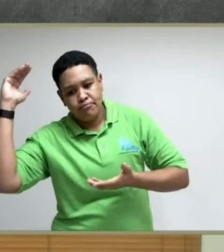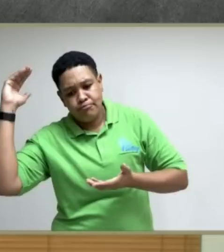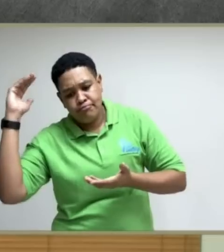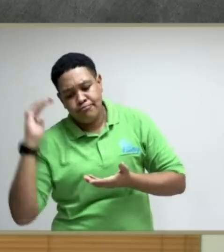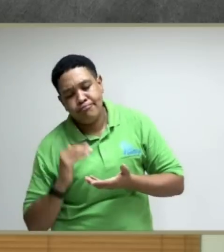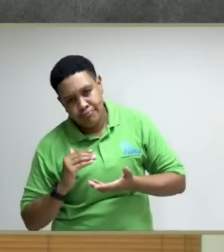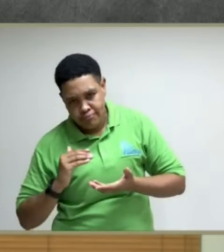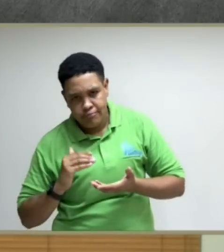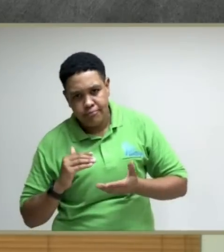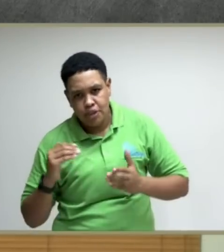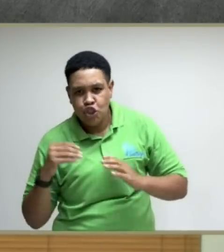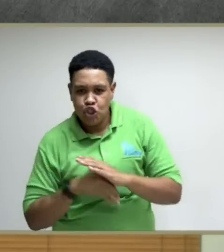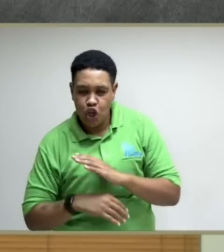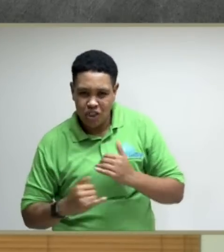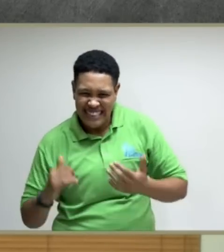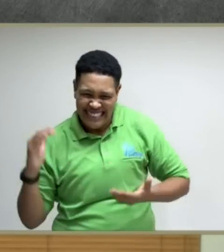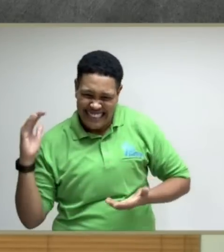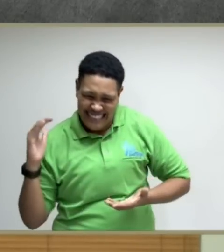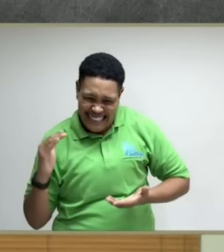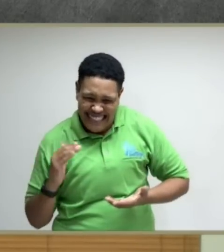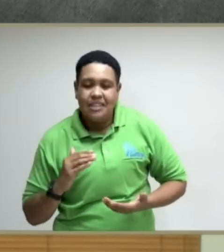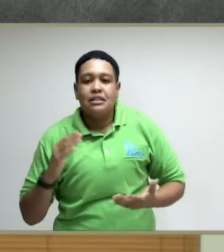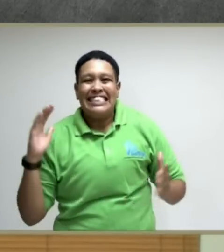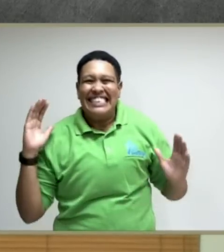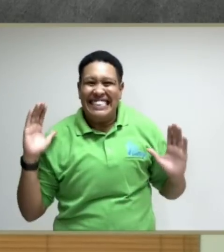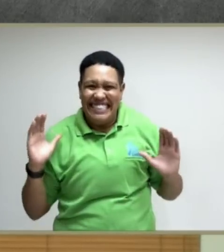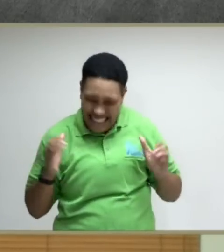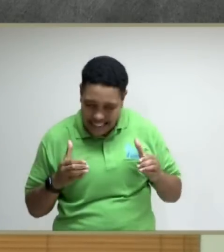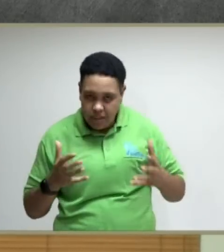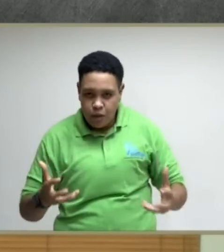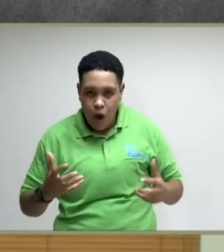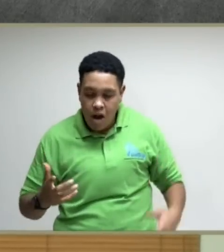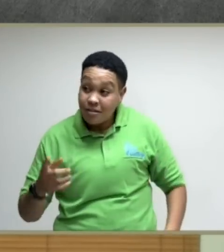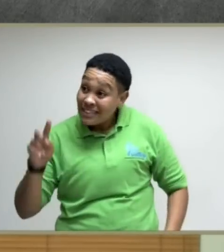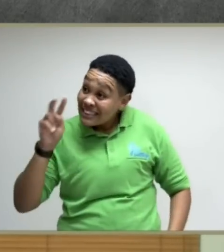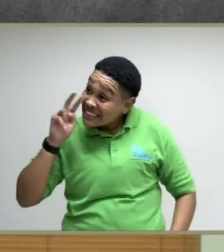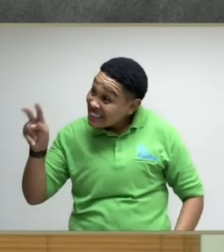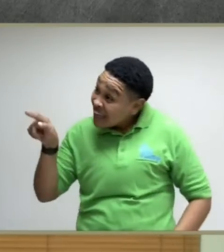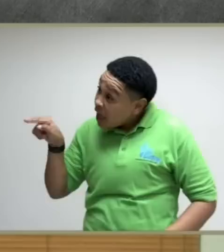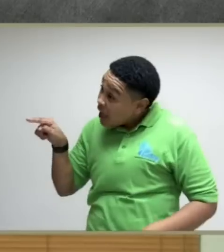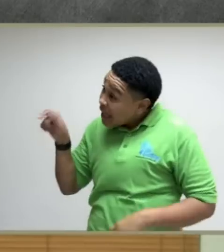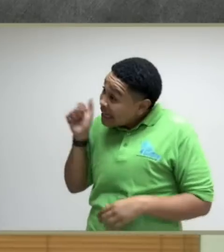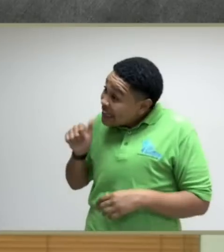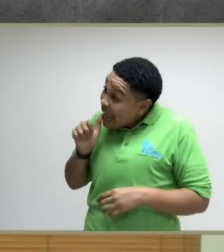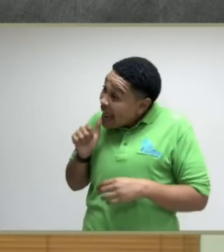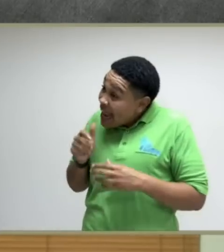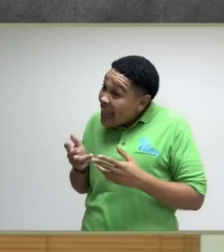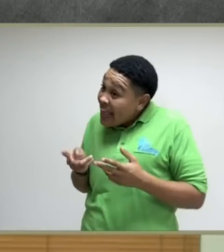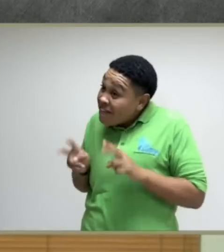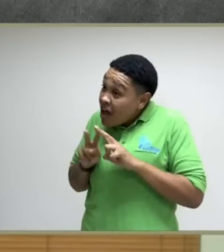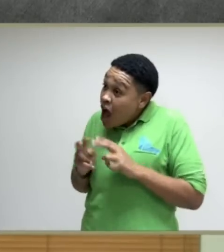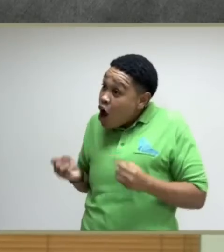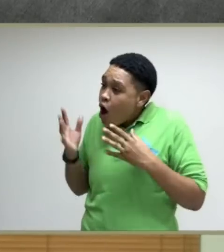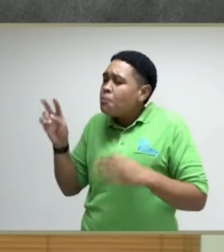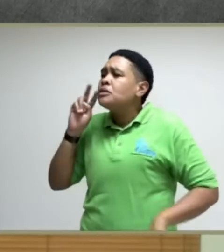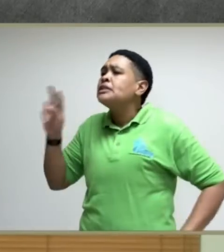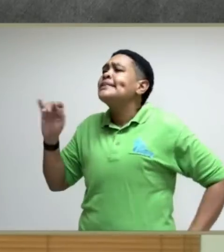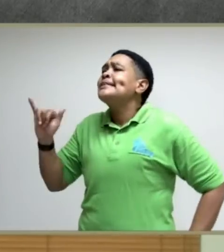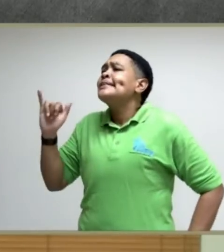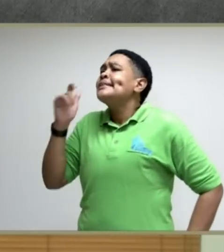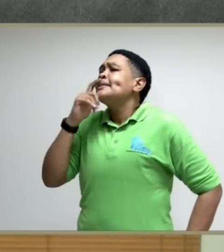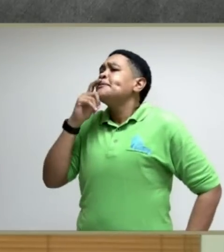time. And here it is seen again, looking at the daily values. Again, you can